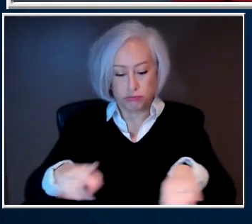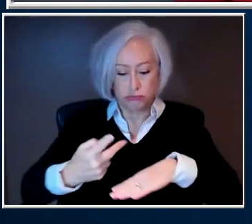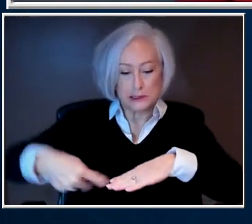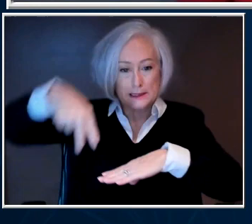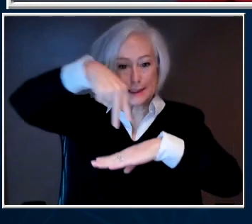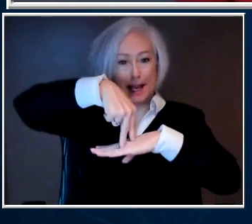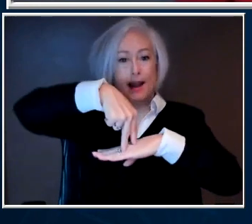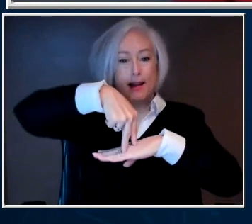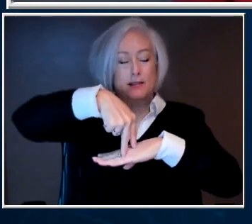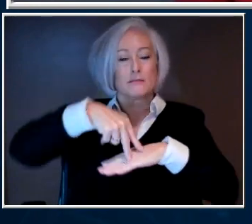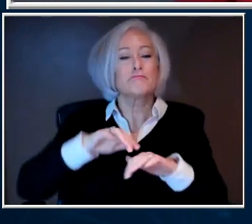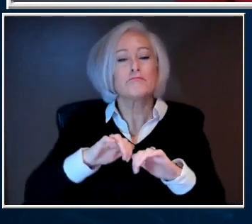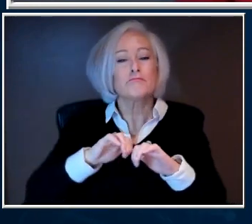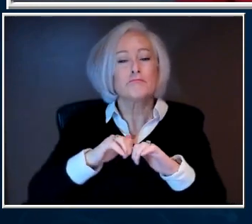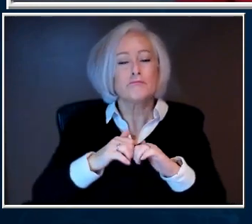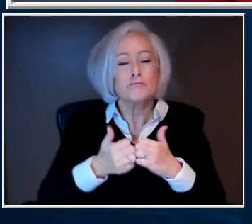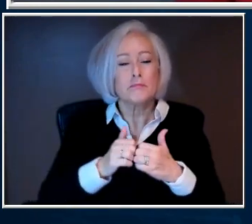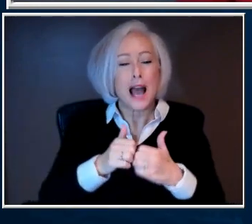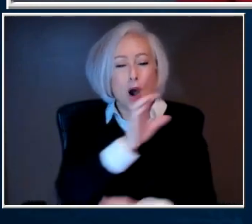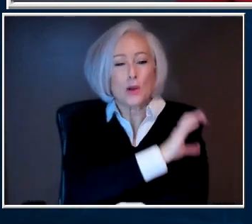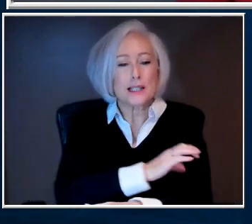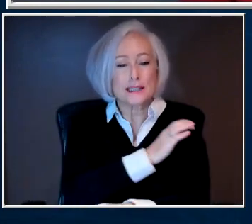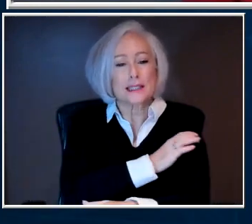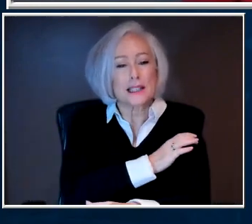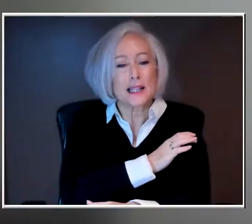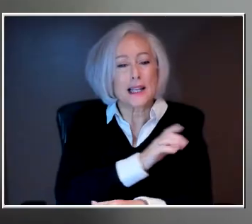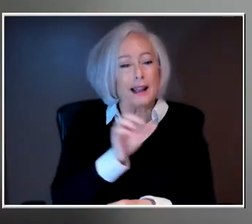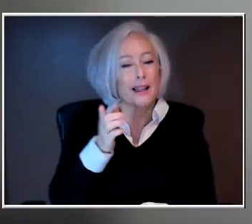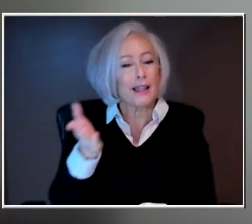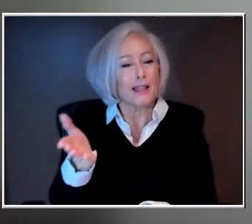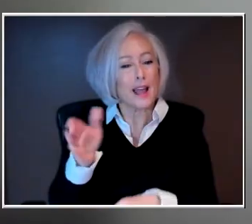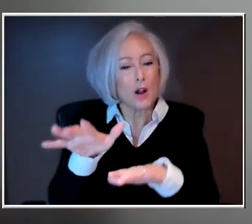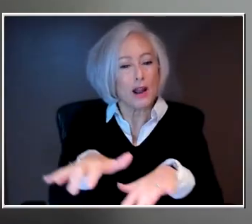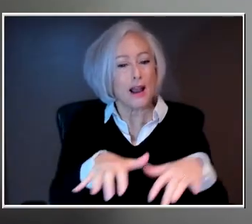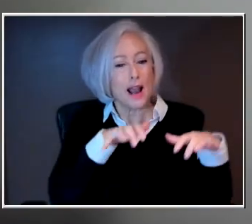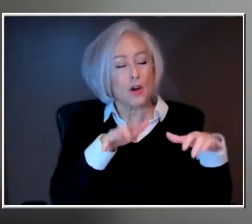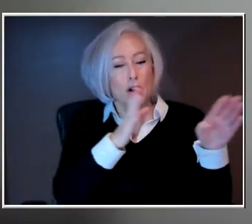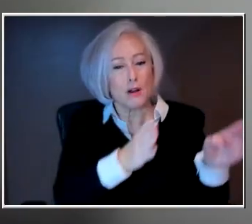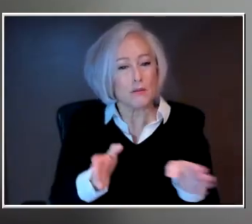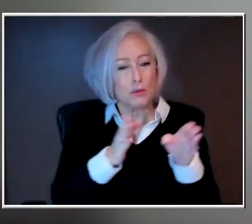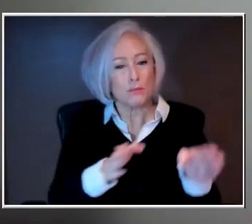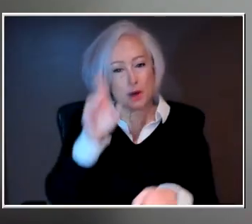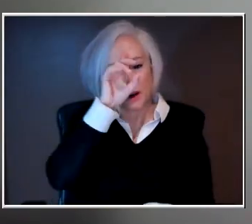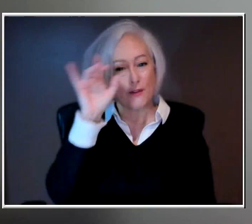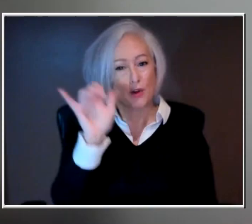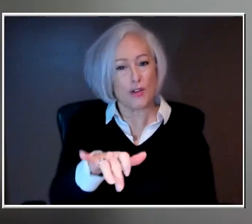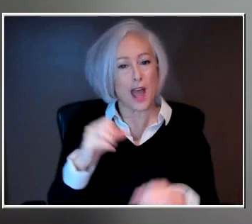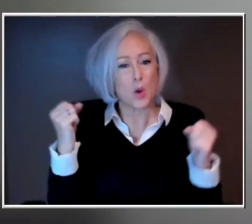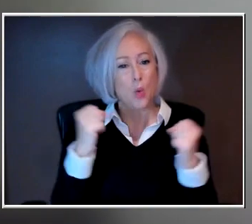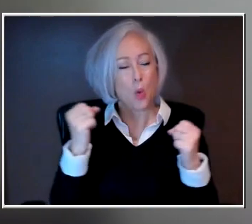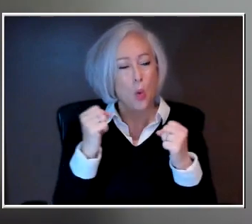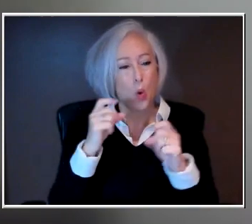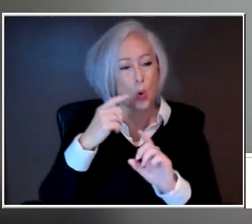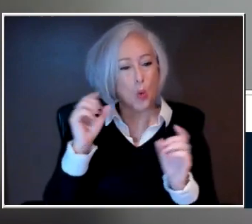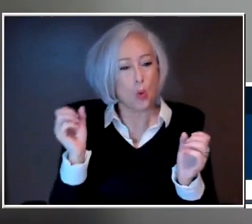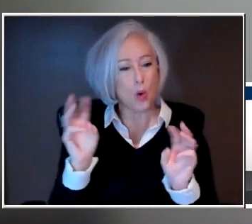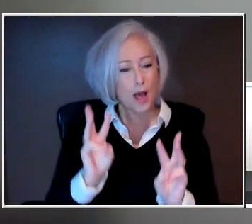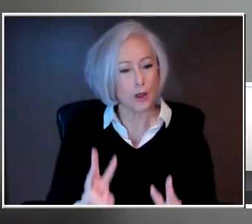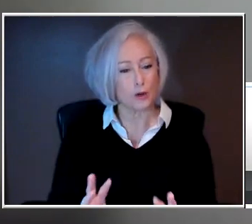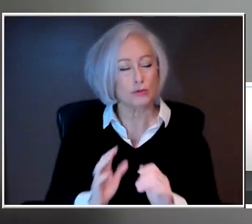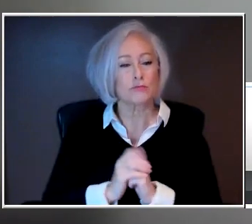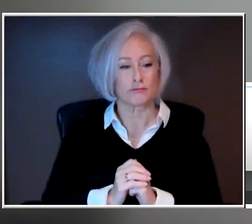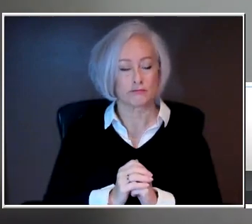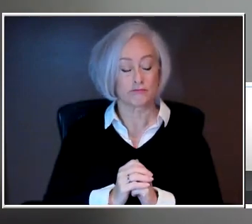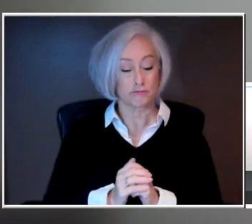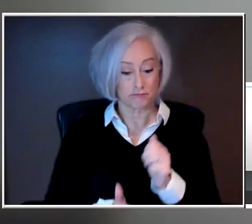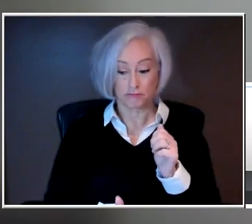Arrowhead prepare for cold like this? I think the main thing we need to do is staff all